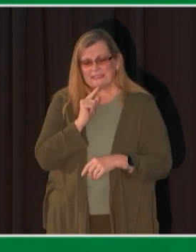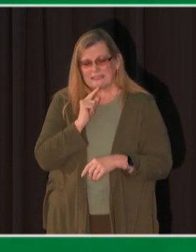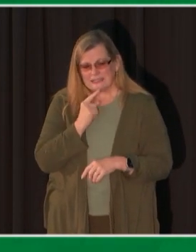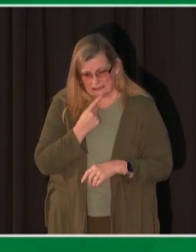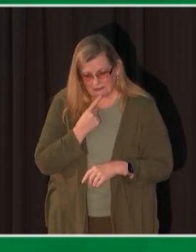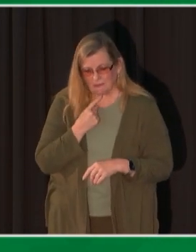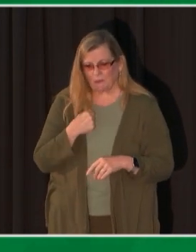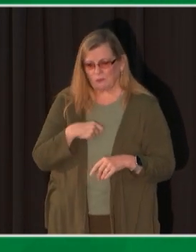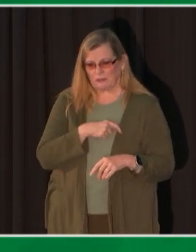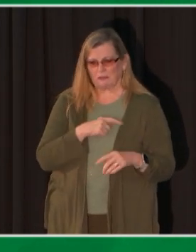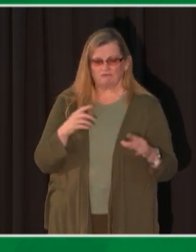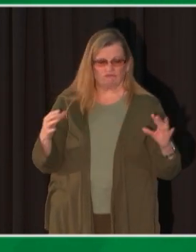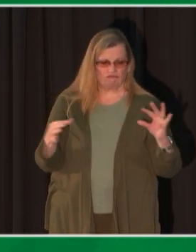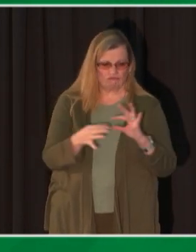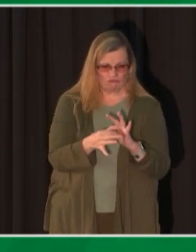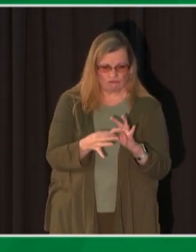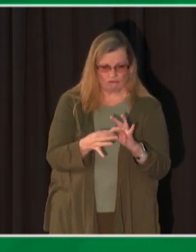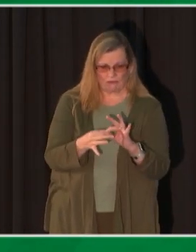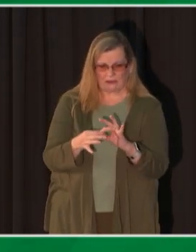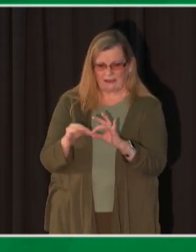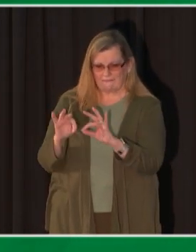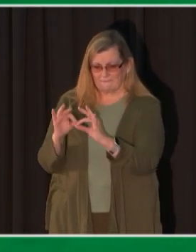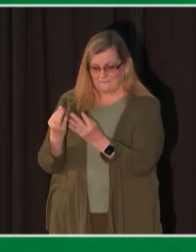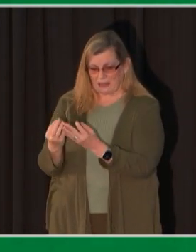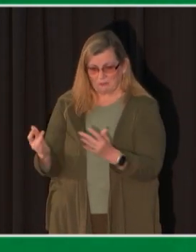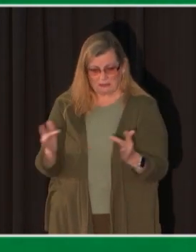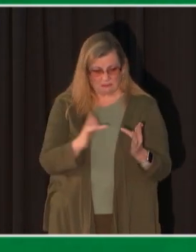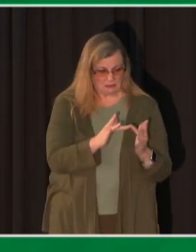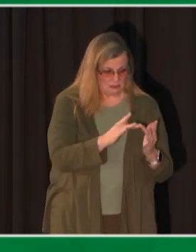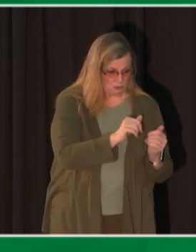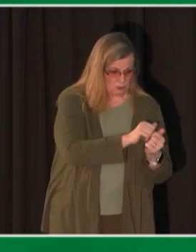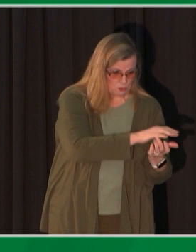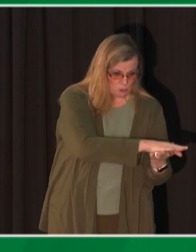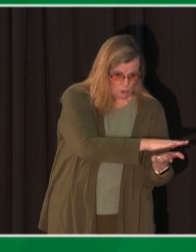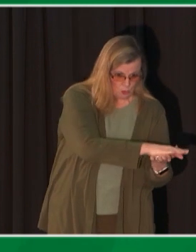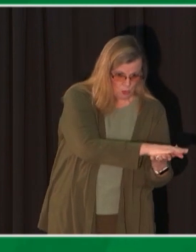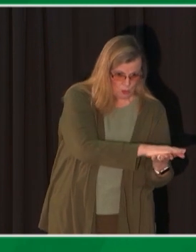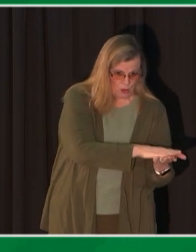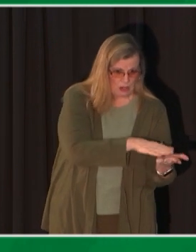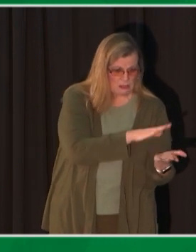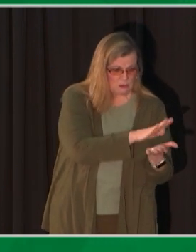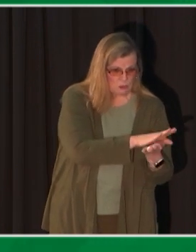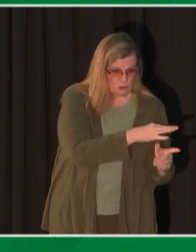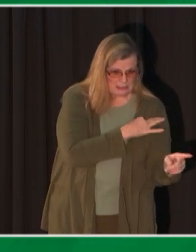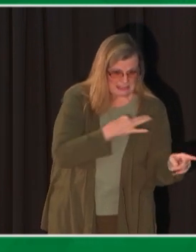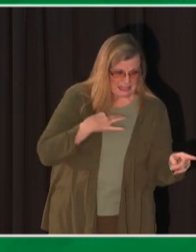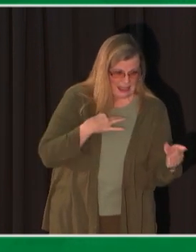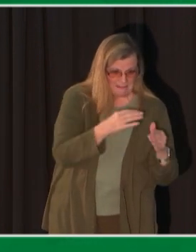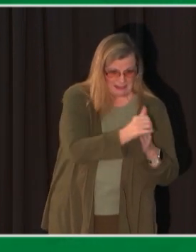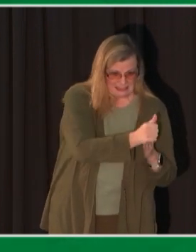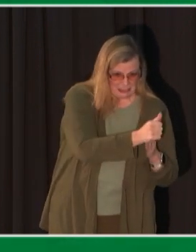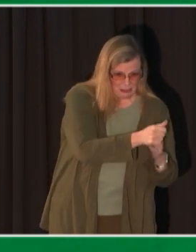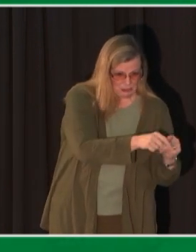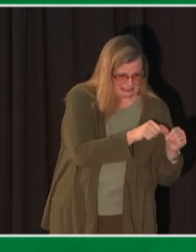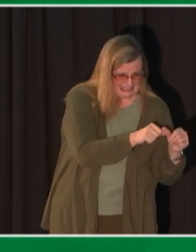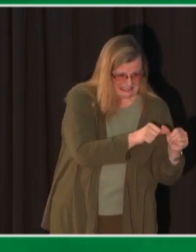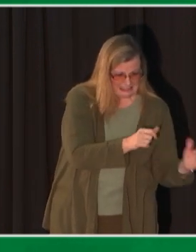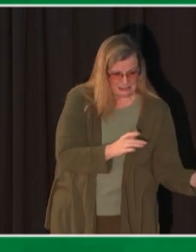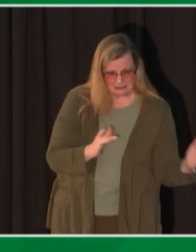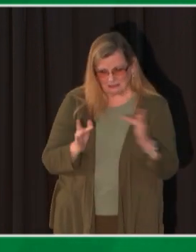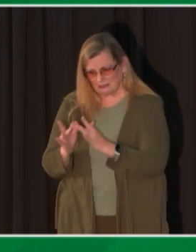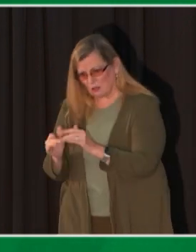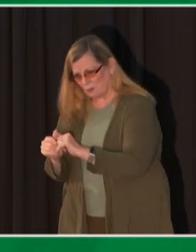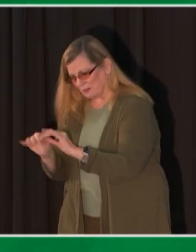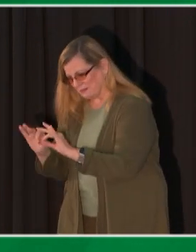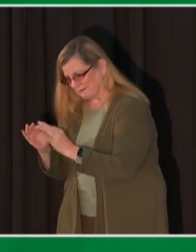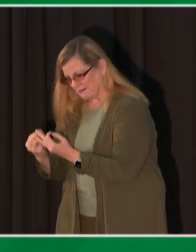time. So families should reach out to schools, and the school staff and leaders should continue their heroic efforts